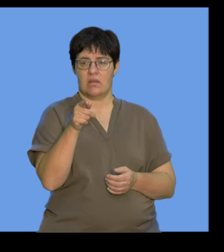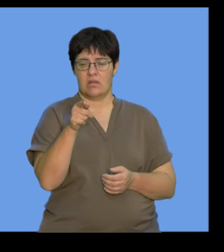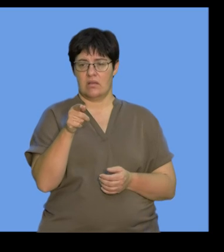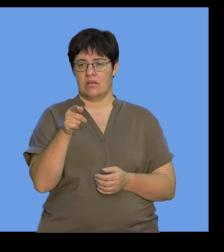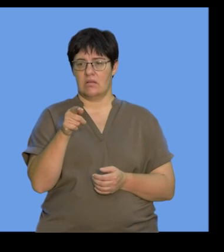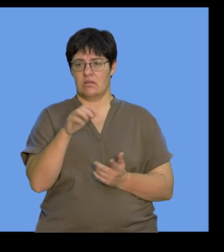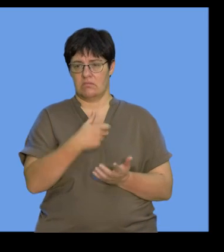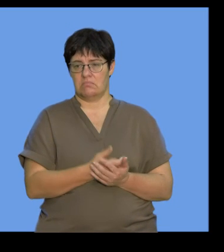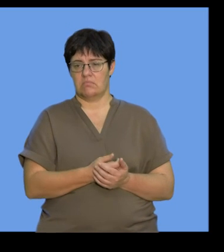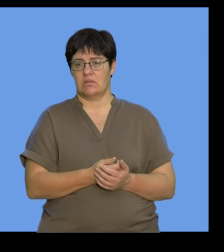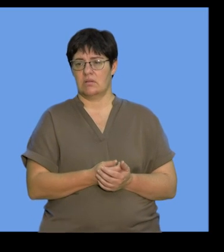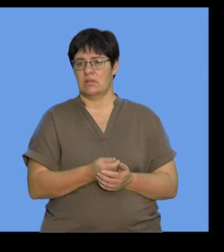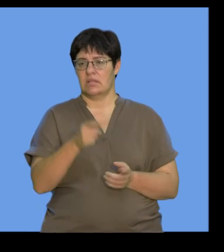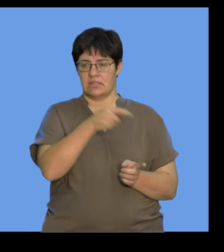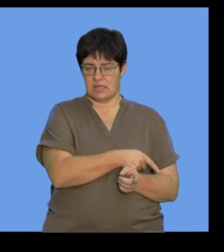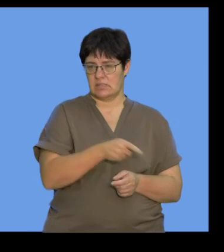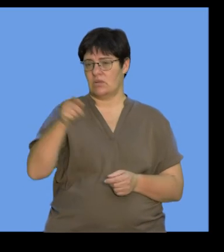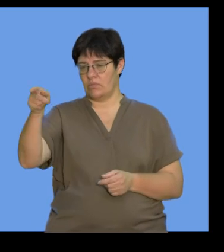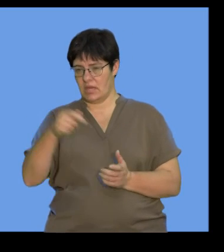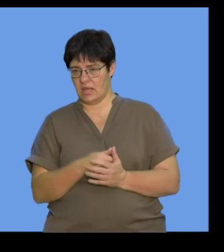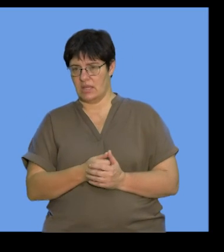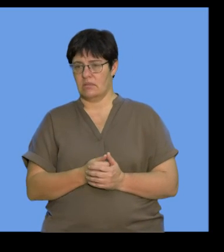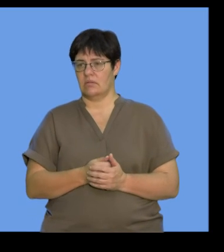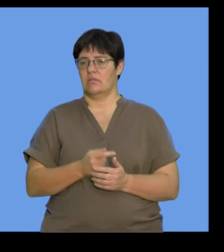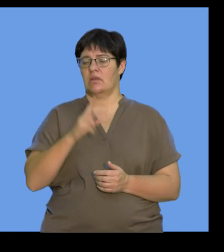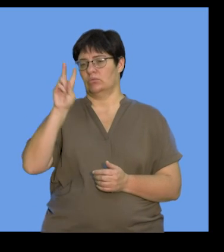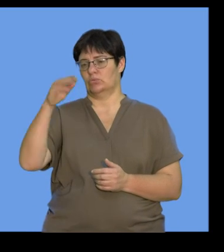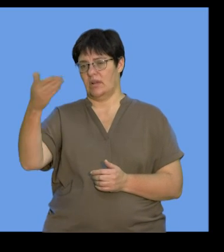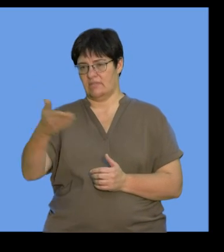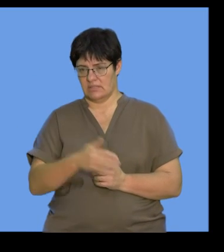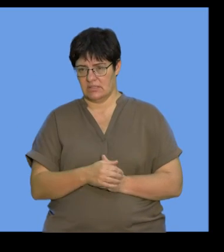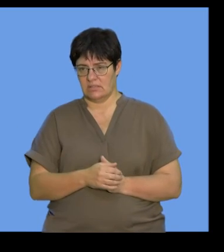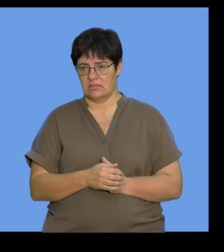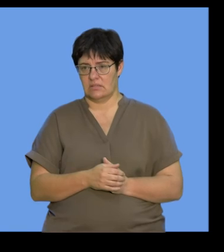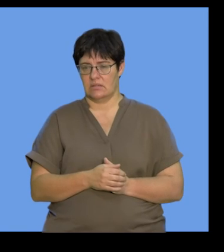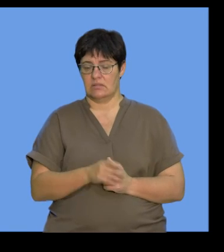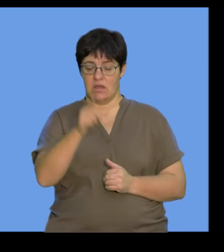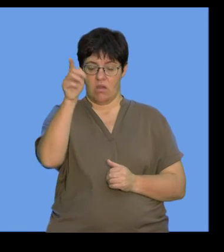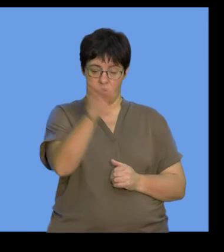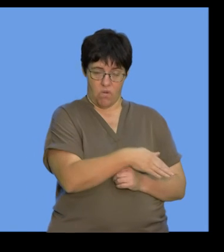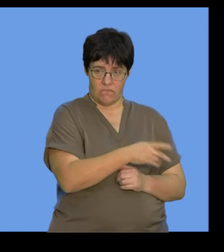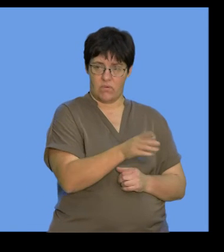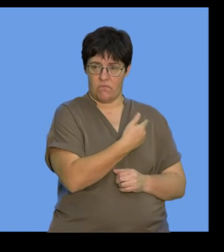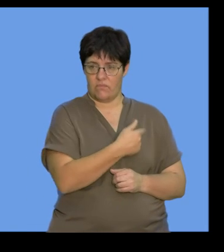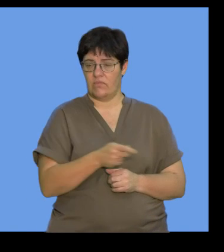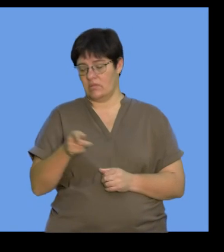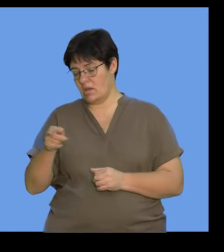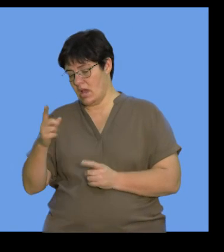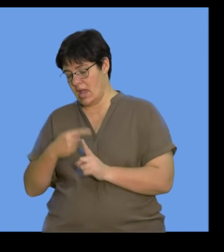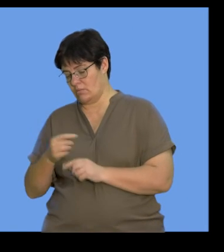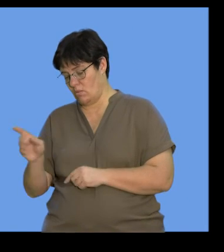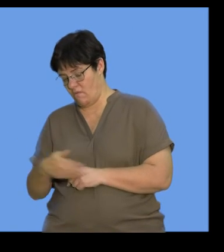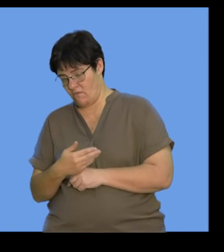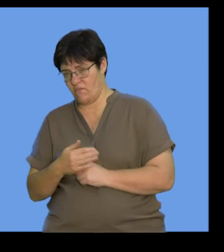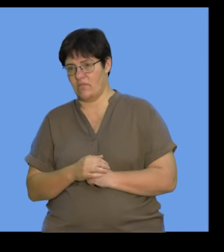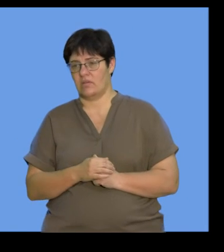there, and then this x will go into that x and leave 2 x's. The x plus 1 and the x plus